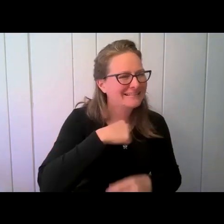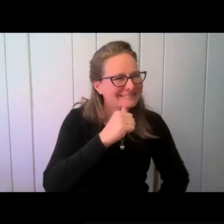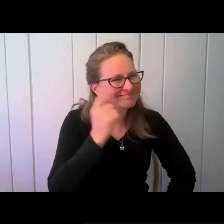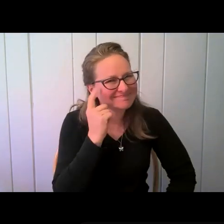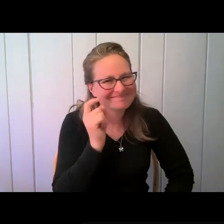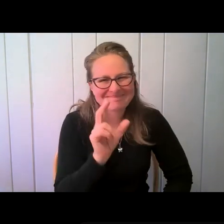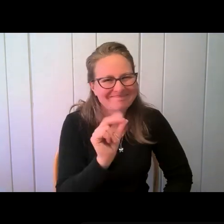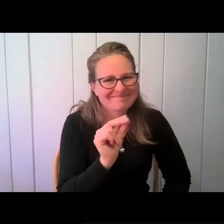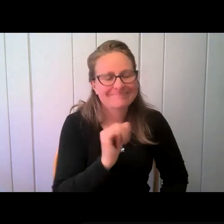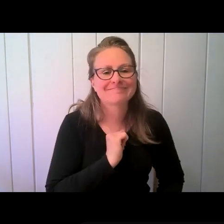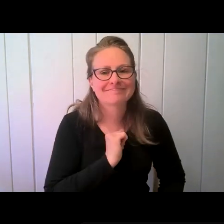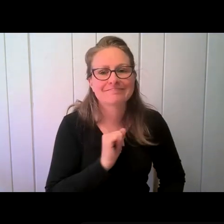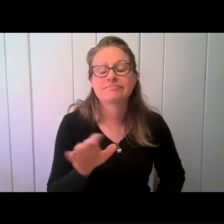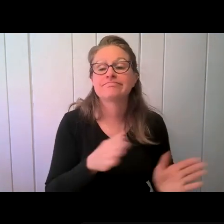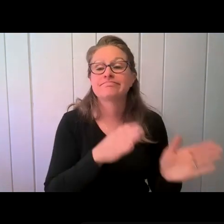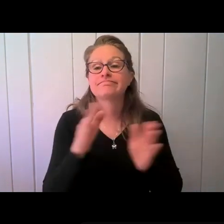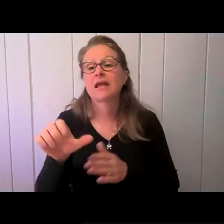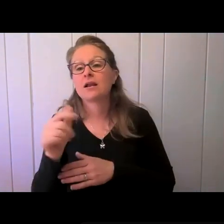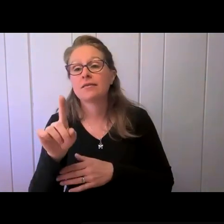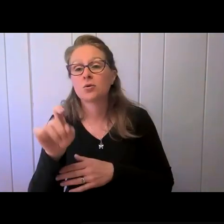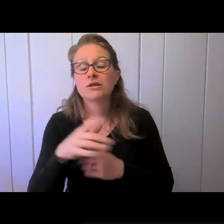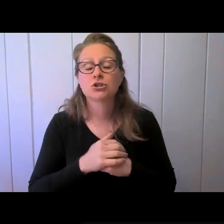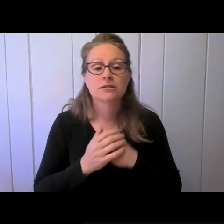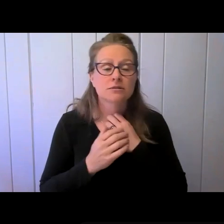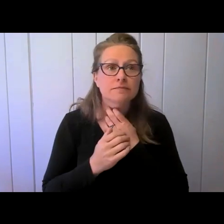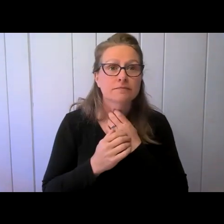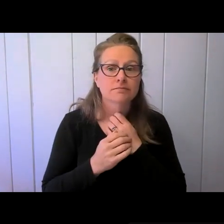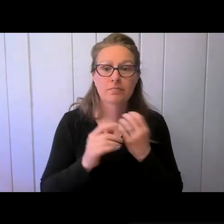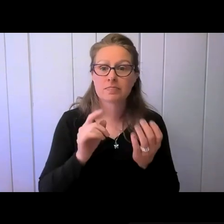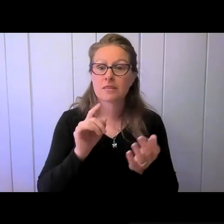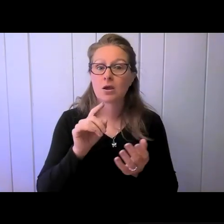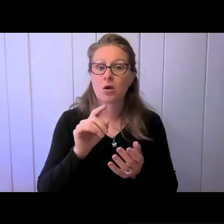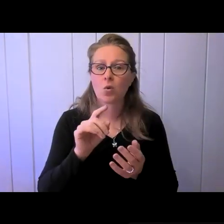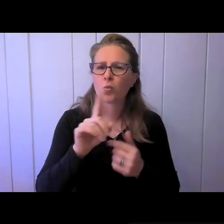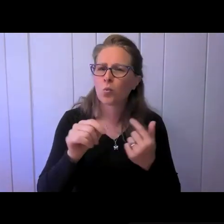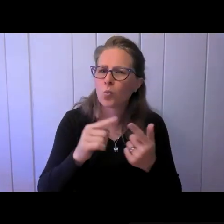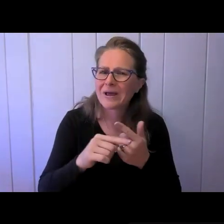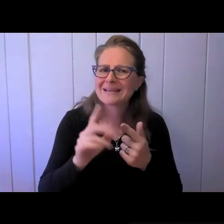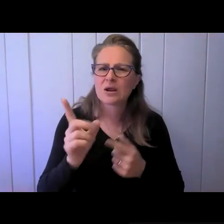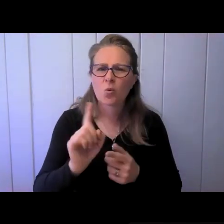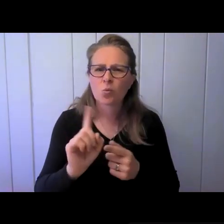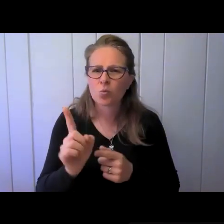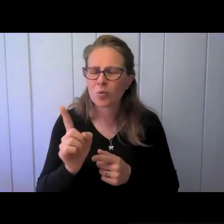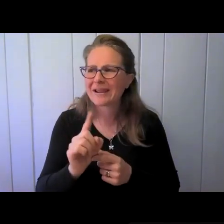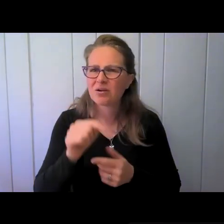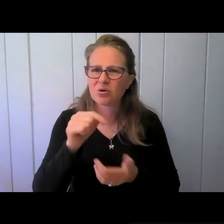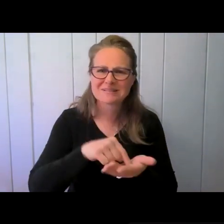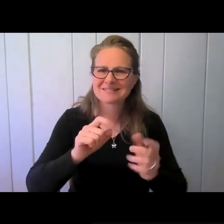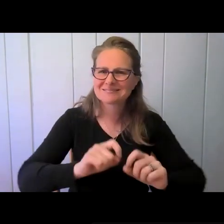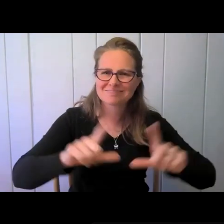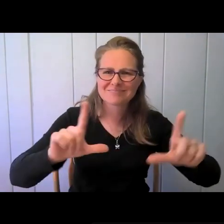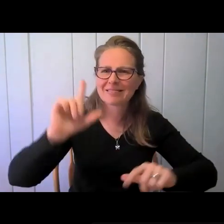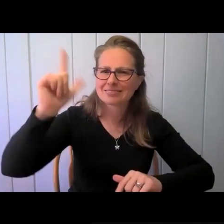Right. And then we had another question from Cynthia. When and where are these webinars posted? Sarah responded in the Zoom chat for a playlist with all